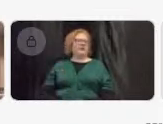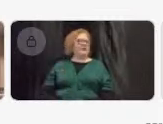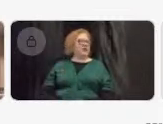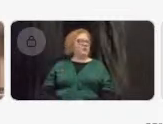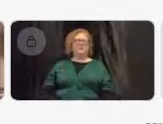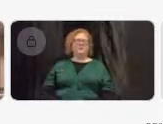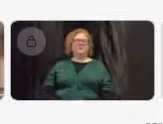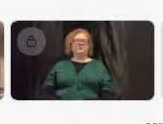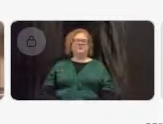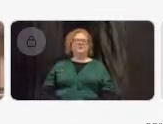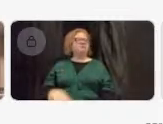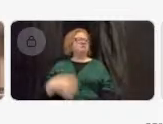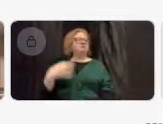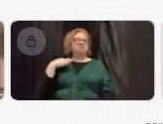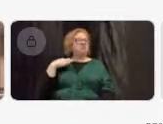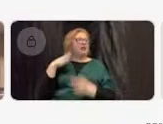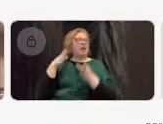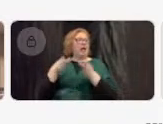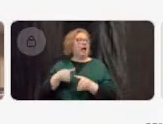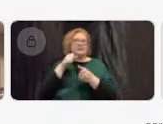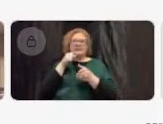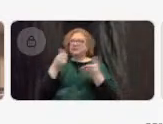Or if the applicant is not present,